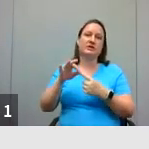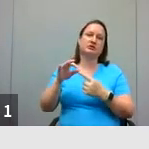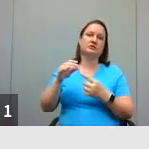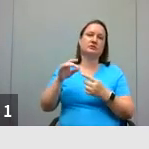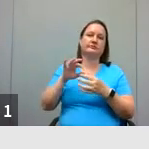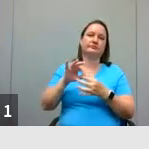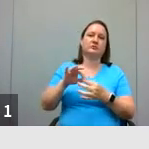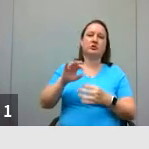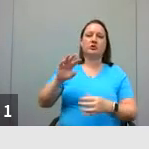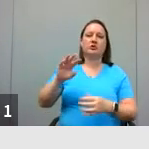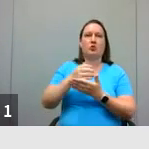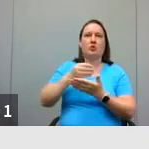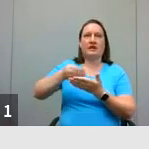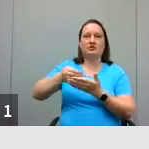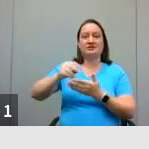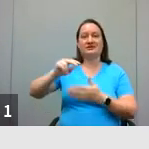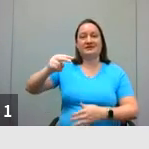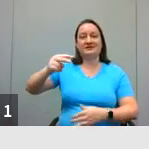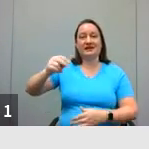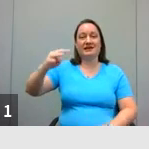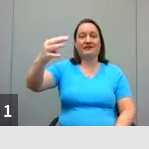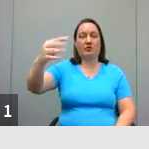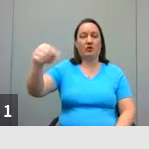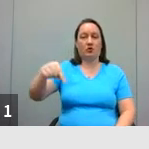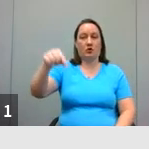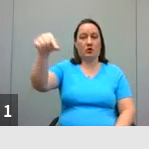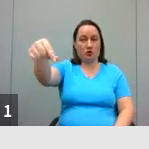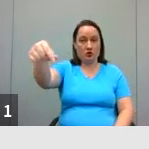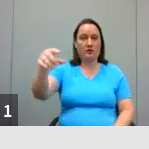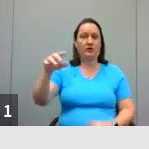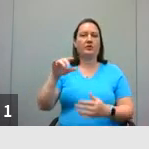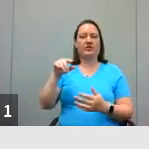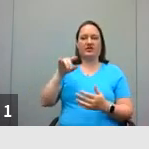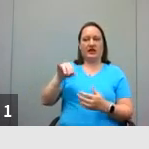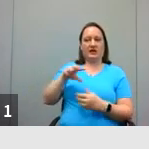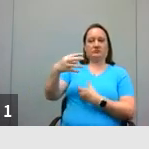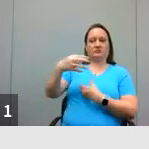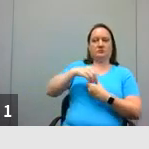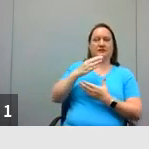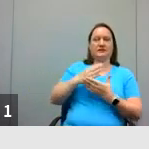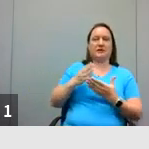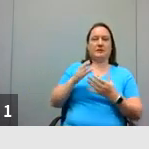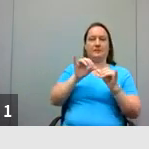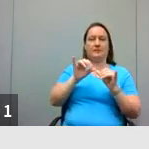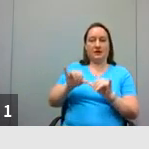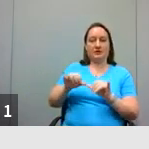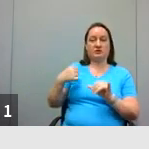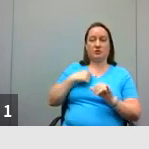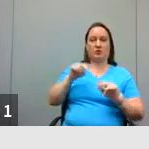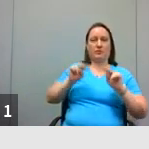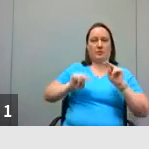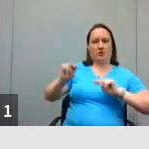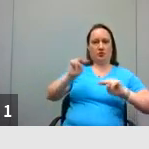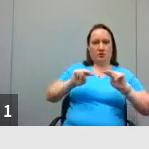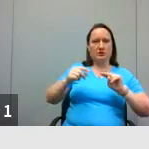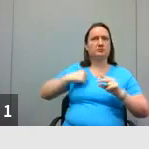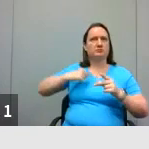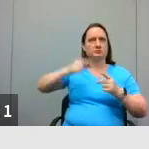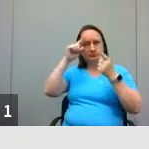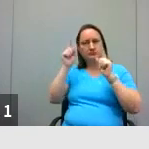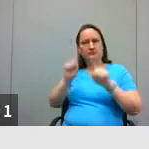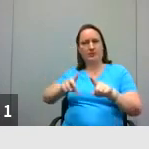and fourth quarter. And those are some of the measures that we're monitoring. And so I think that we concur that we're going to keep